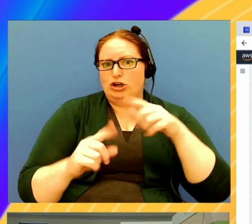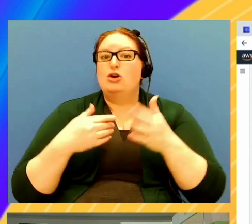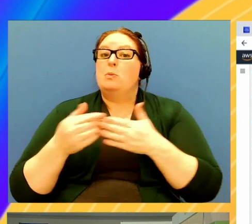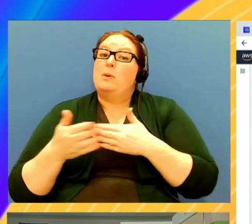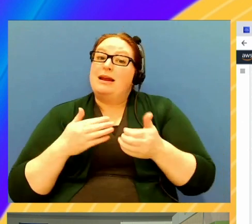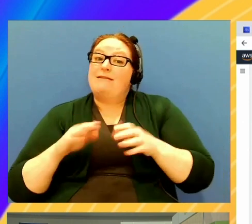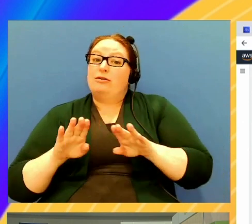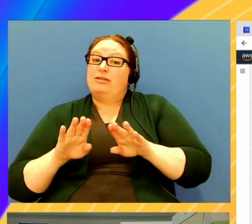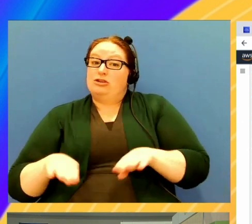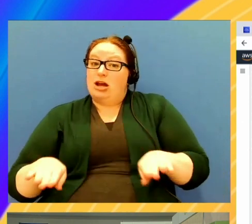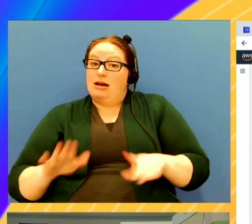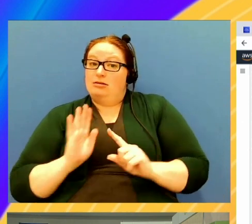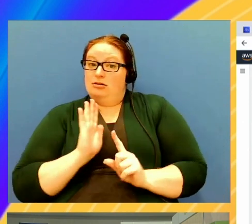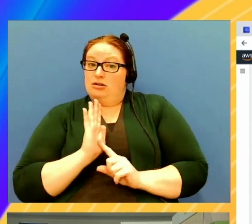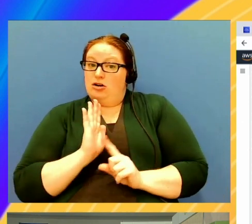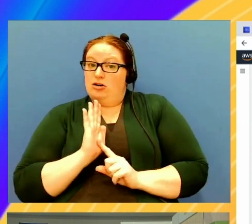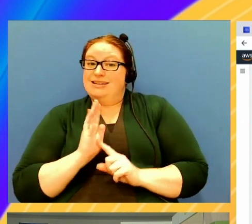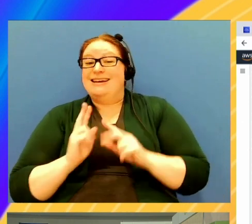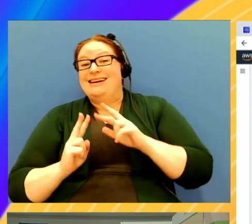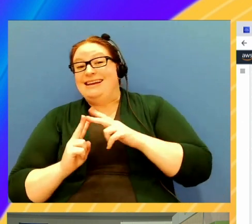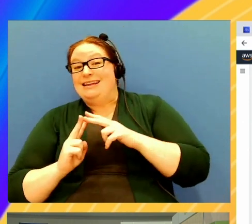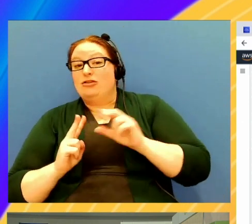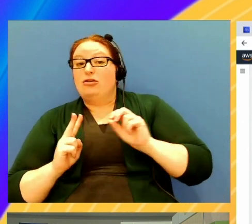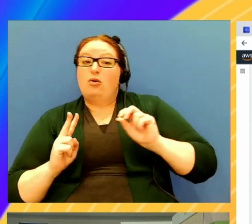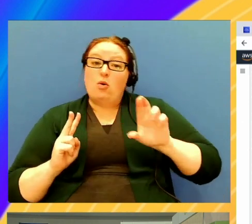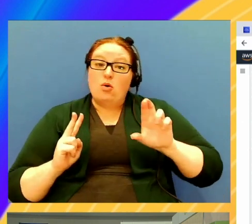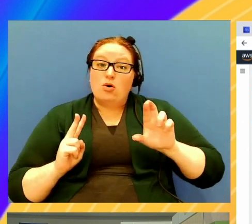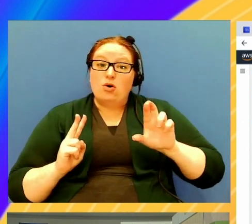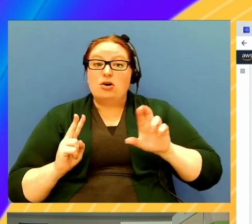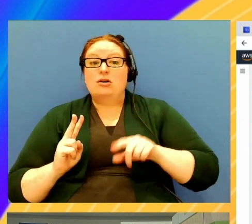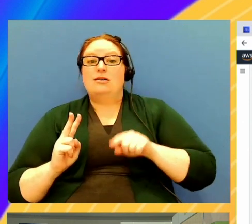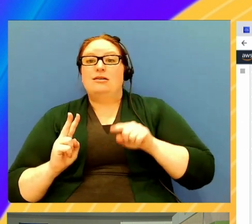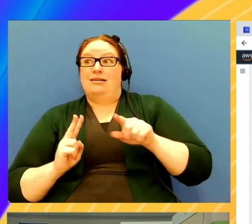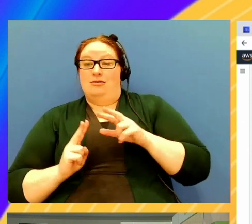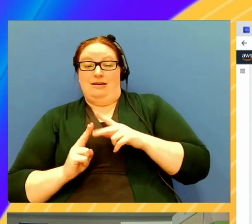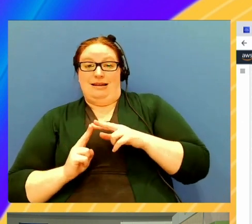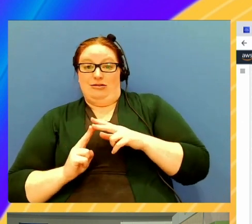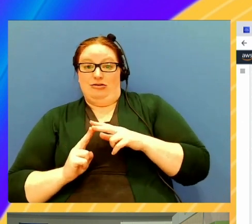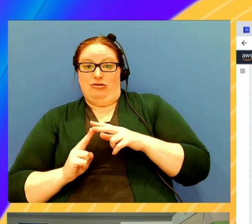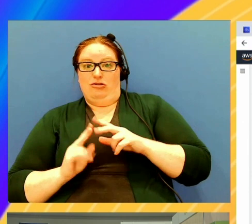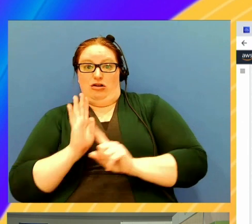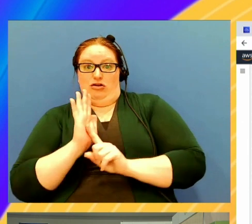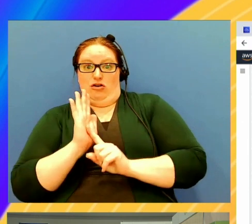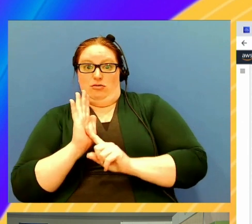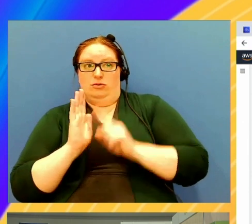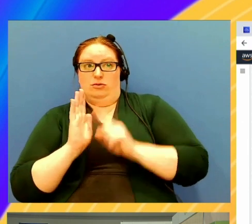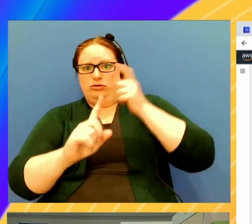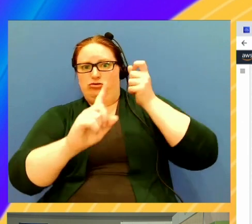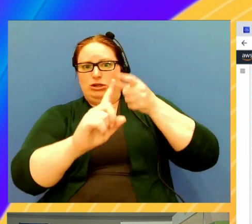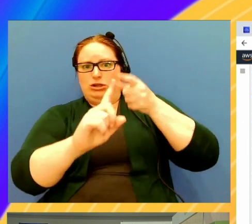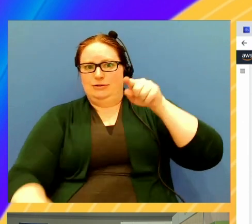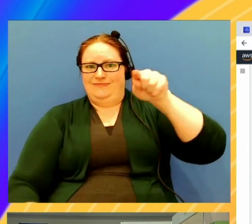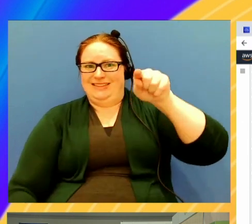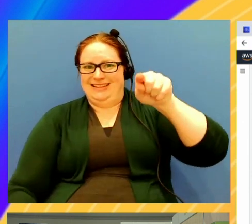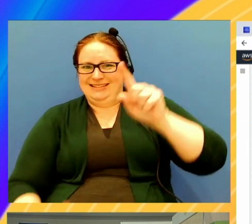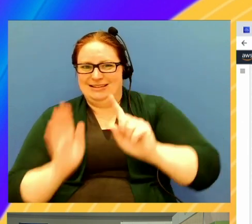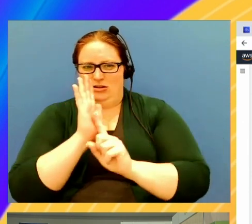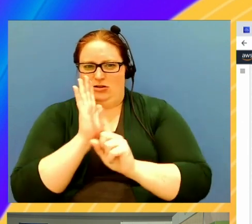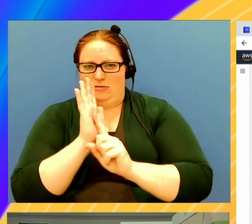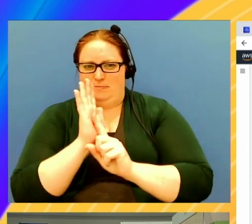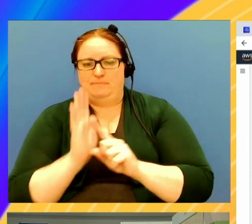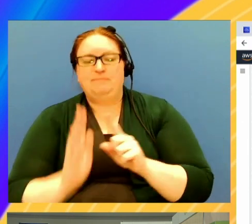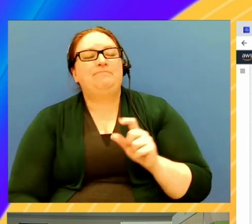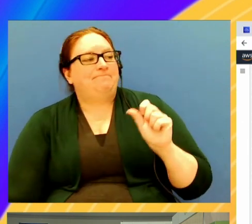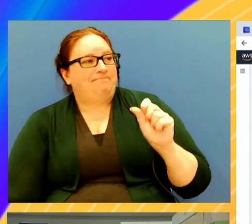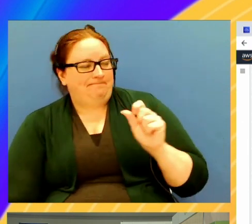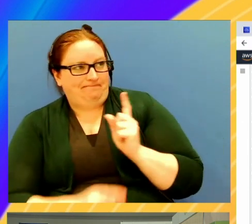alarms, and I saw it was or. Or, Yeah, right. so either one of those, it's going to trigger this composite alarm. Yeah. Exactly. But